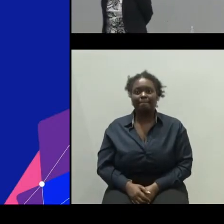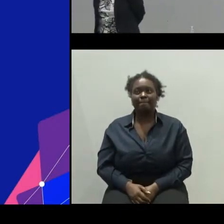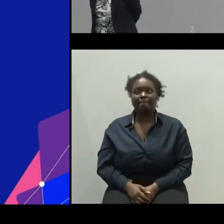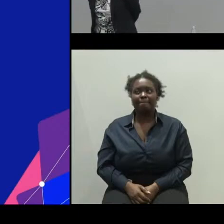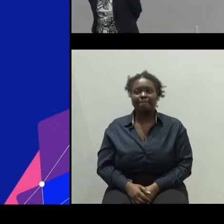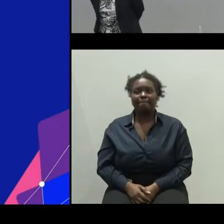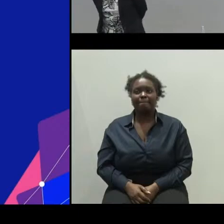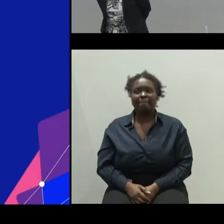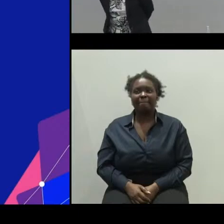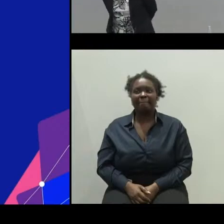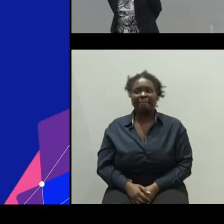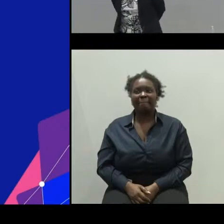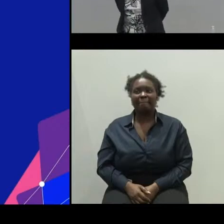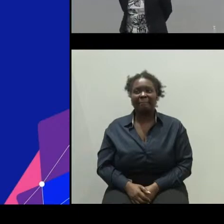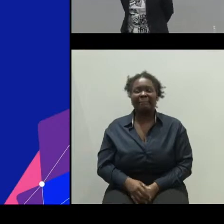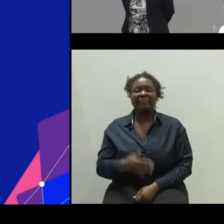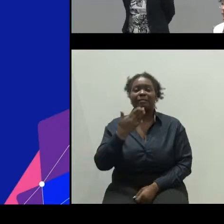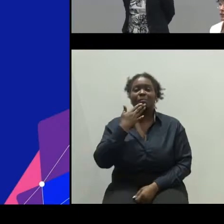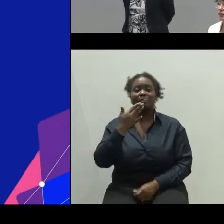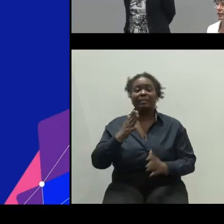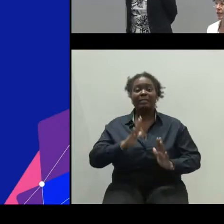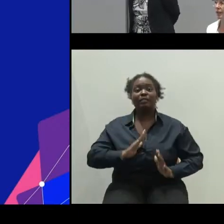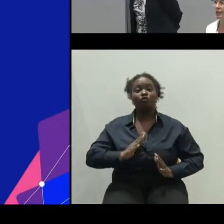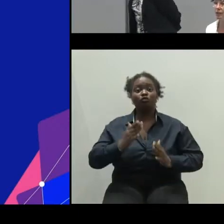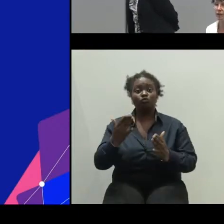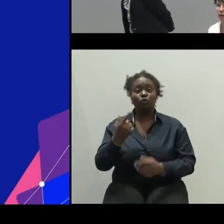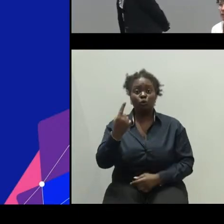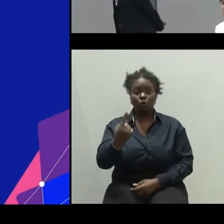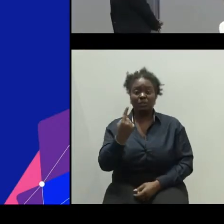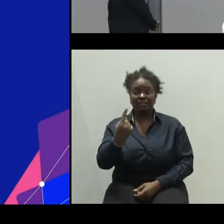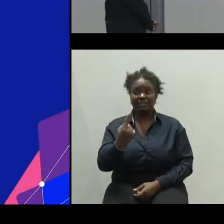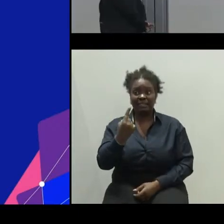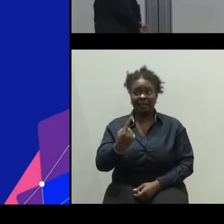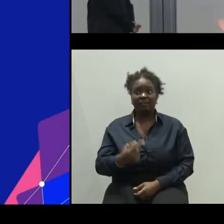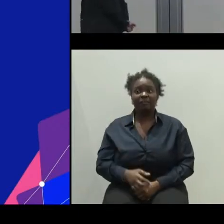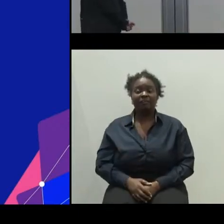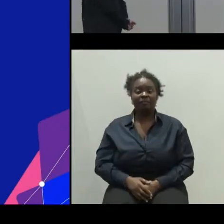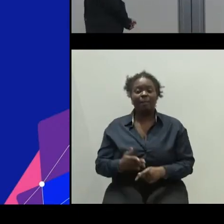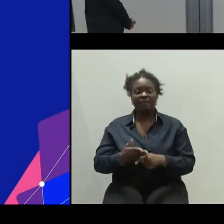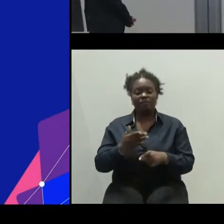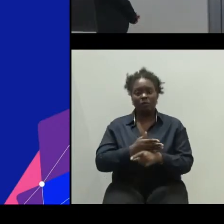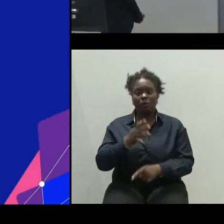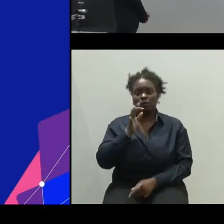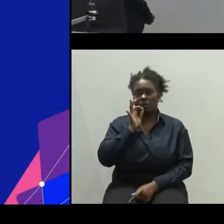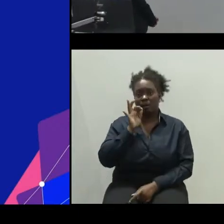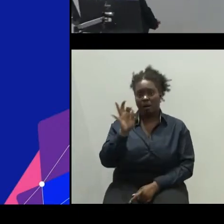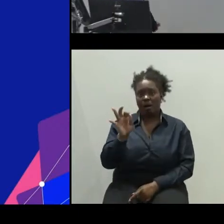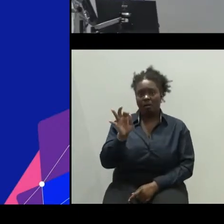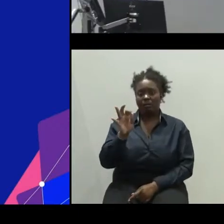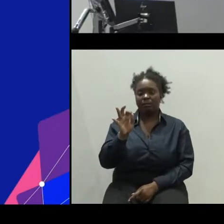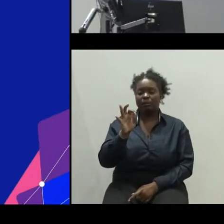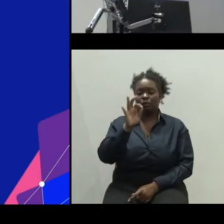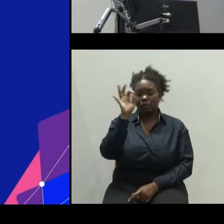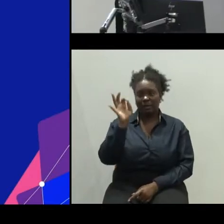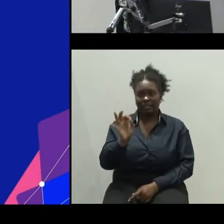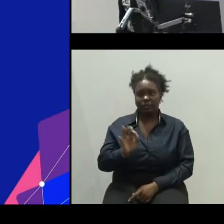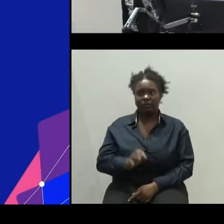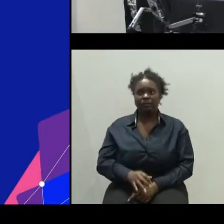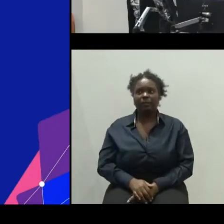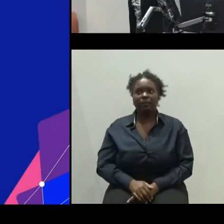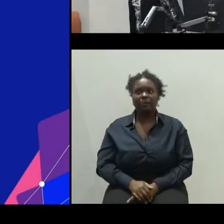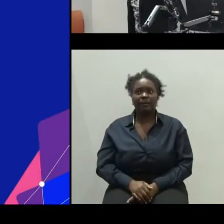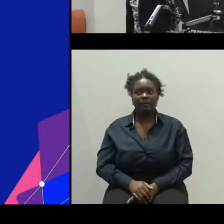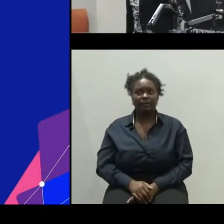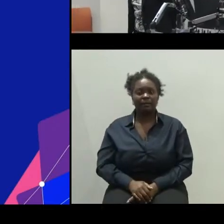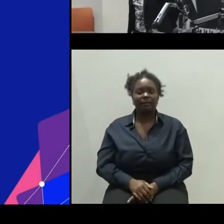Can I ask you to introduce yourselves as you ask the questions? It's easier for the speaker to know where the question is coming from. Yeah, my